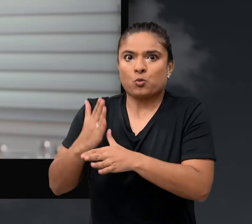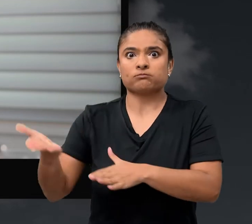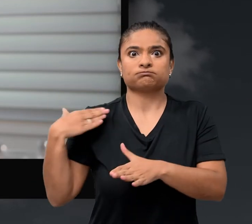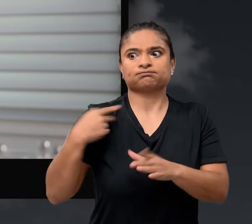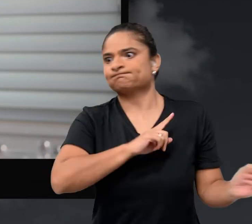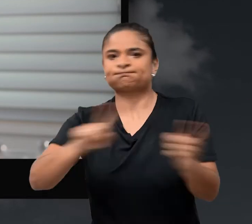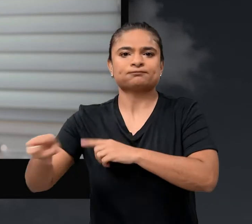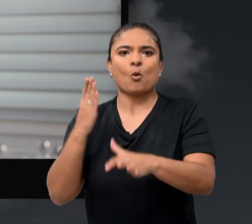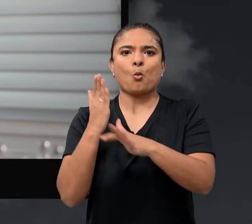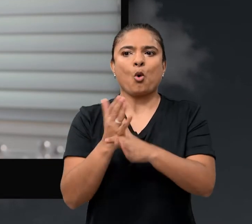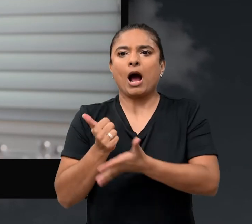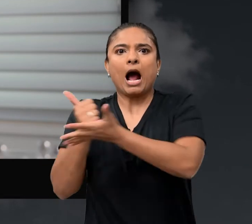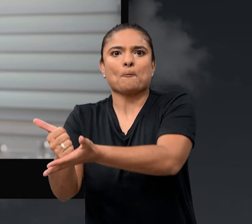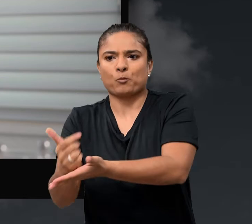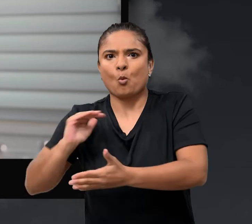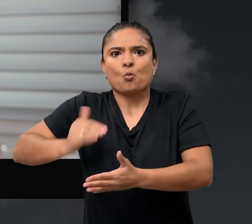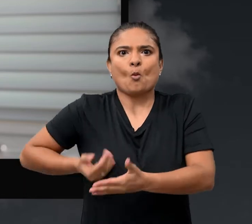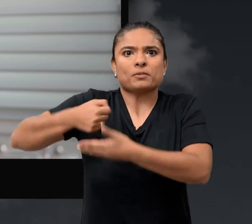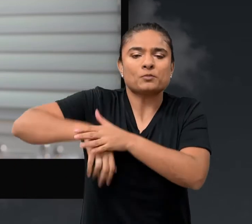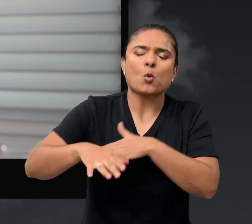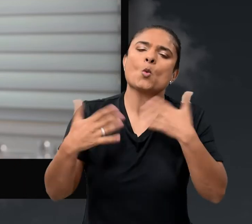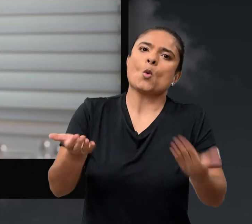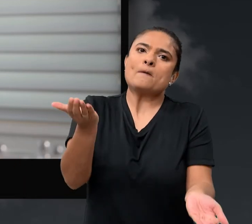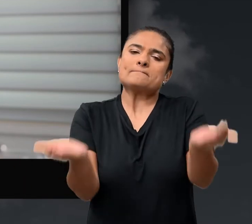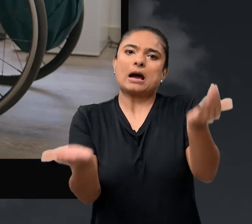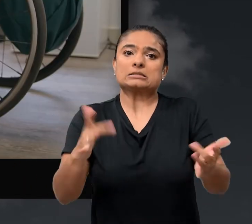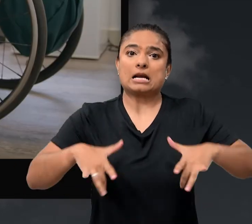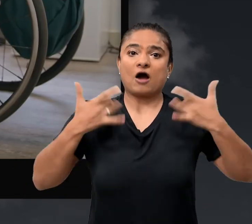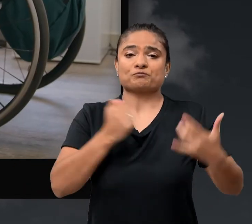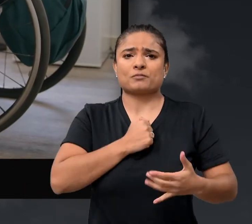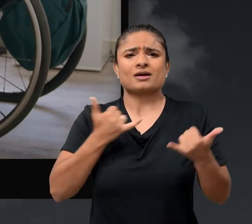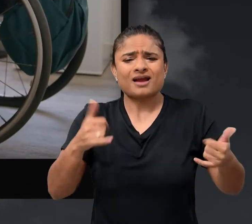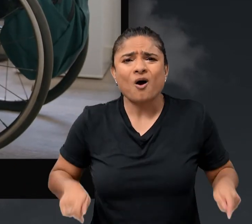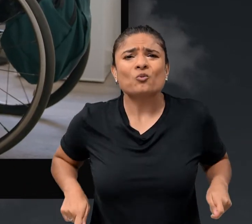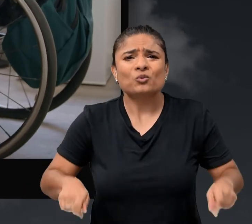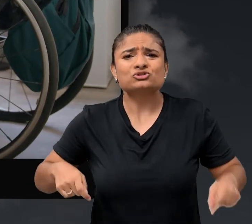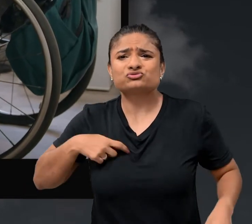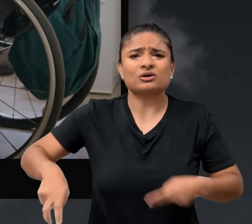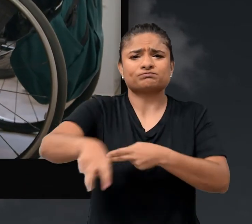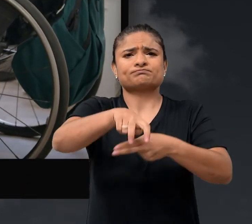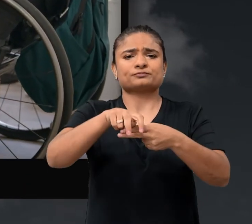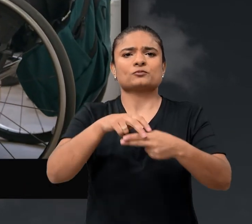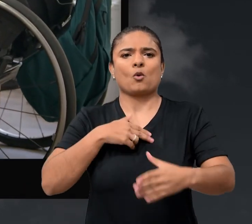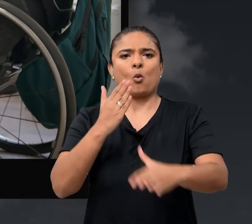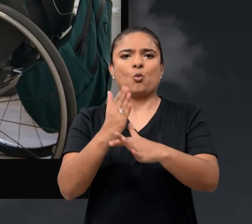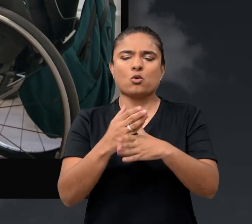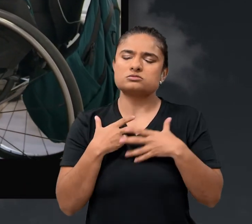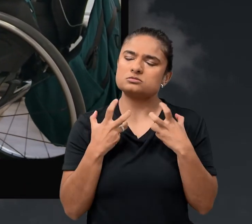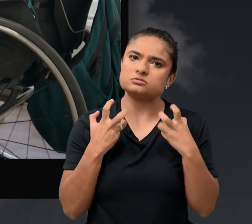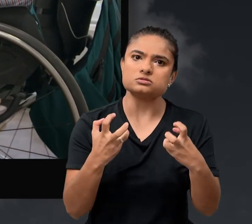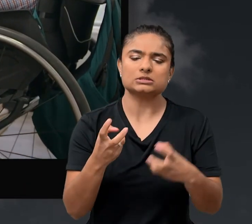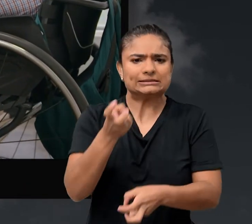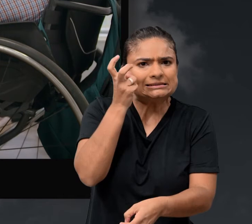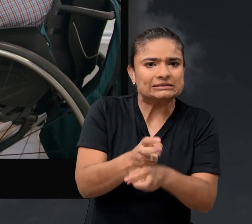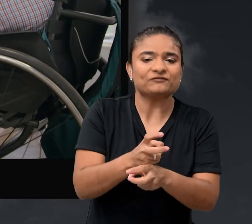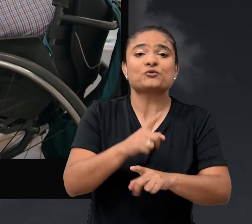So balance has always been difficult. Being in a wheelchair has not made it any easier. Bottom line is